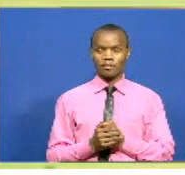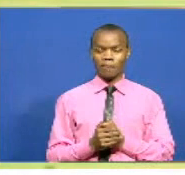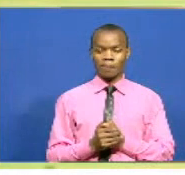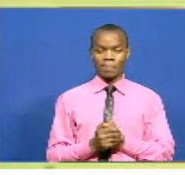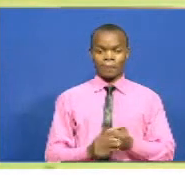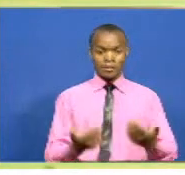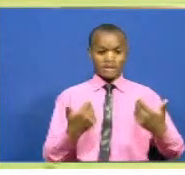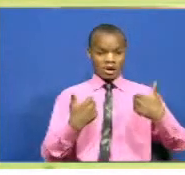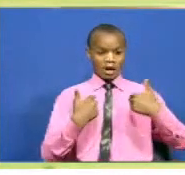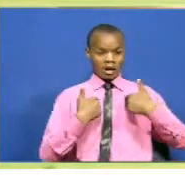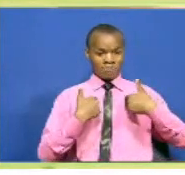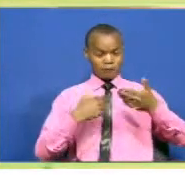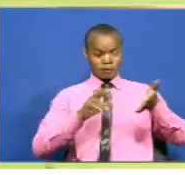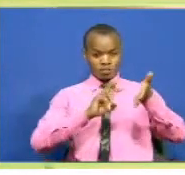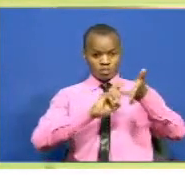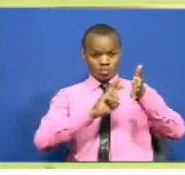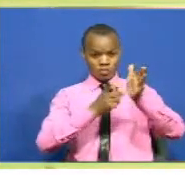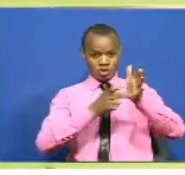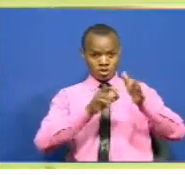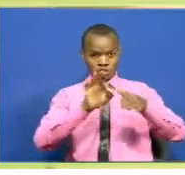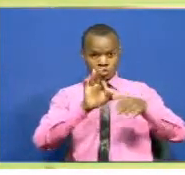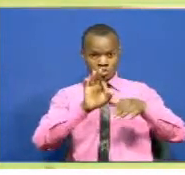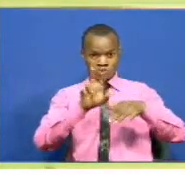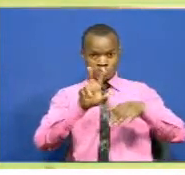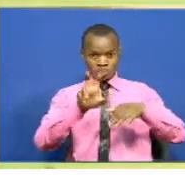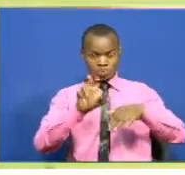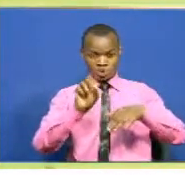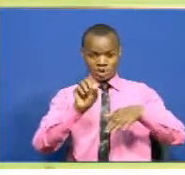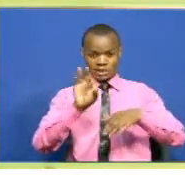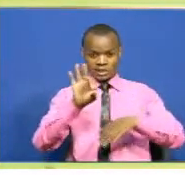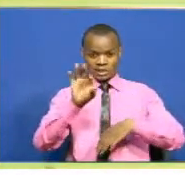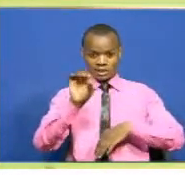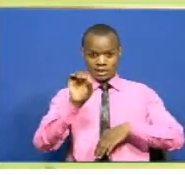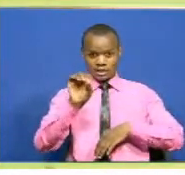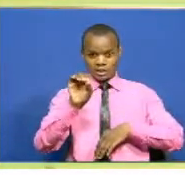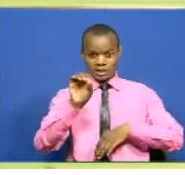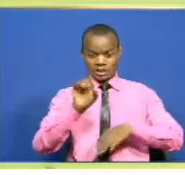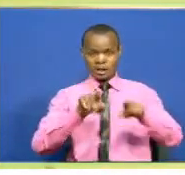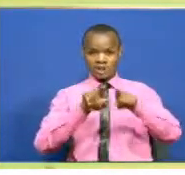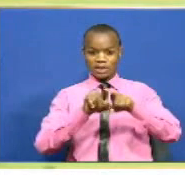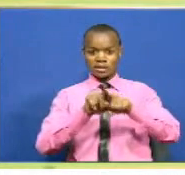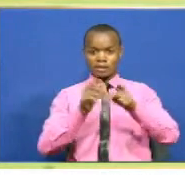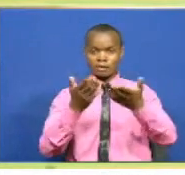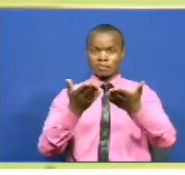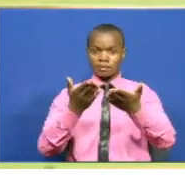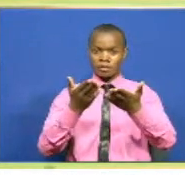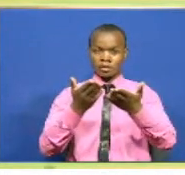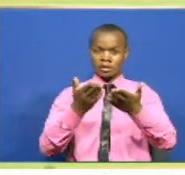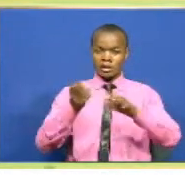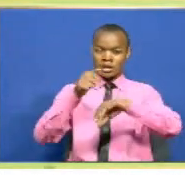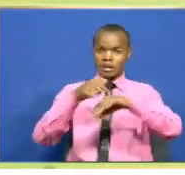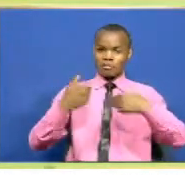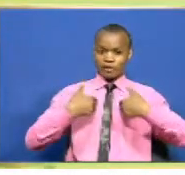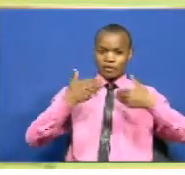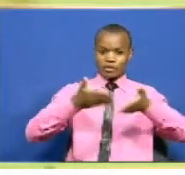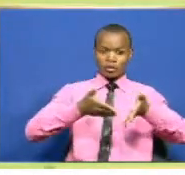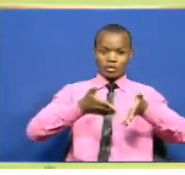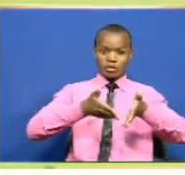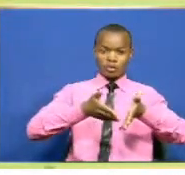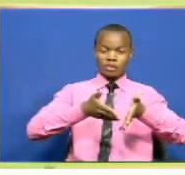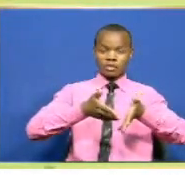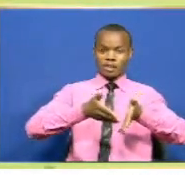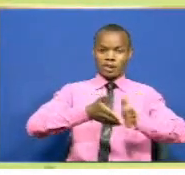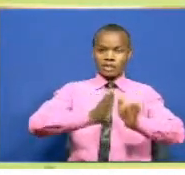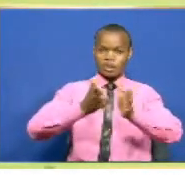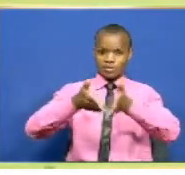for 2030, the Konza Technopolis, where we've made a lot of progress so far in building the horizontal infrastructure. We have started